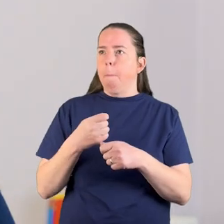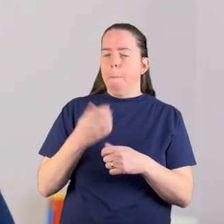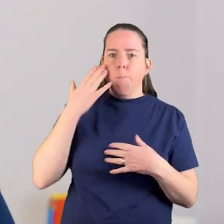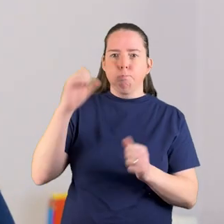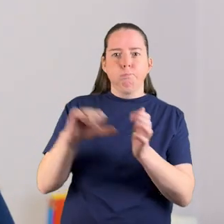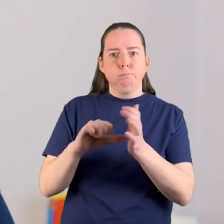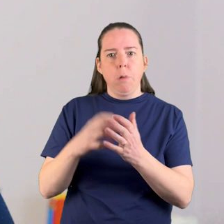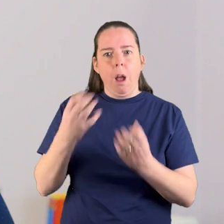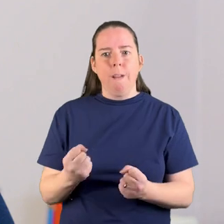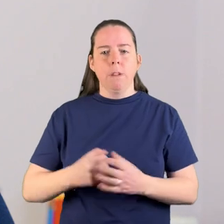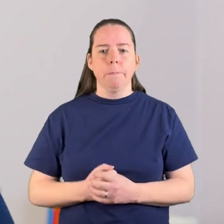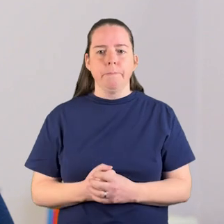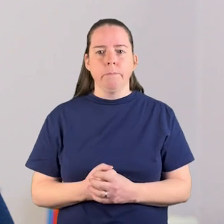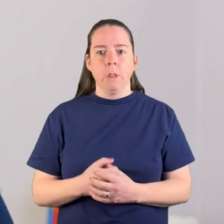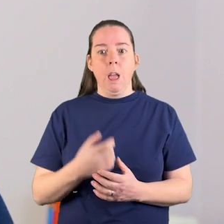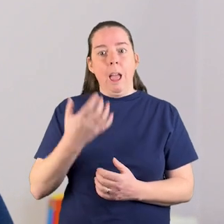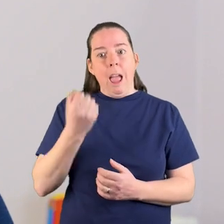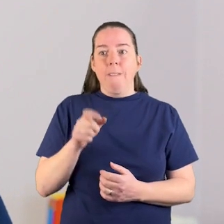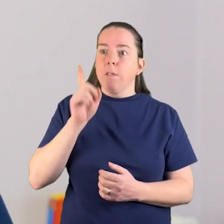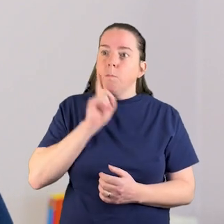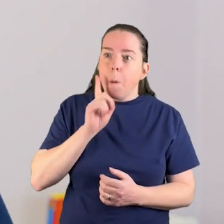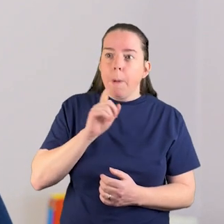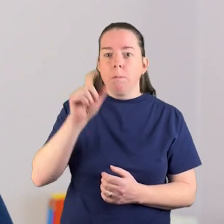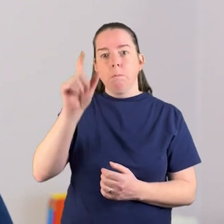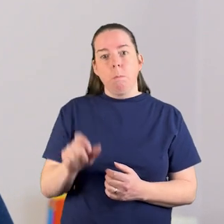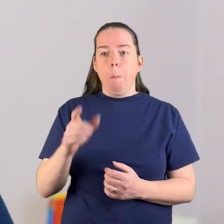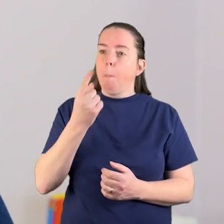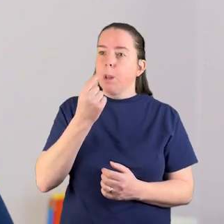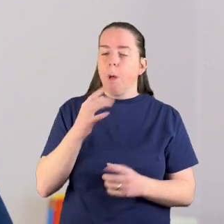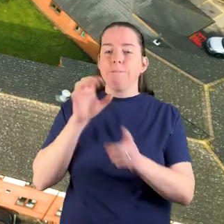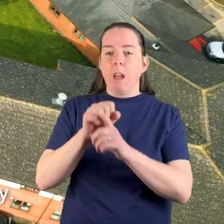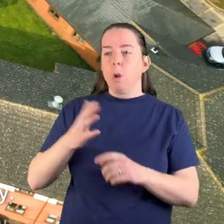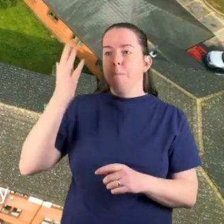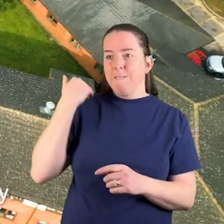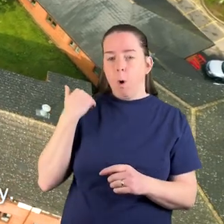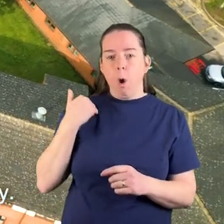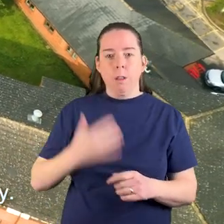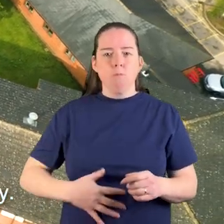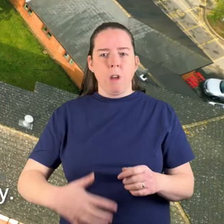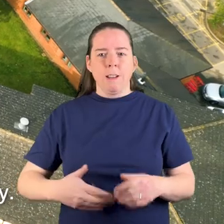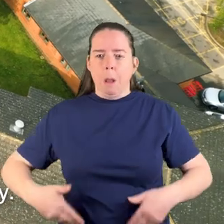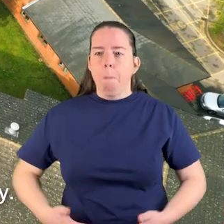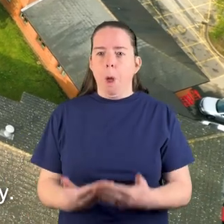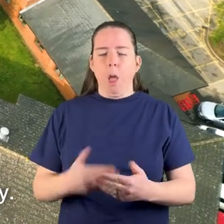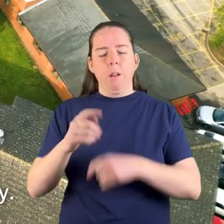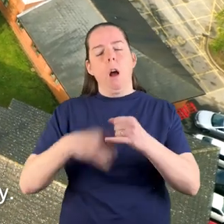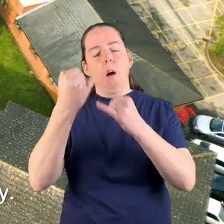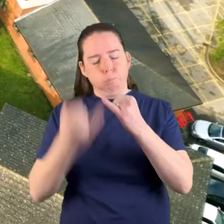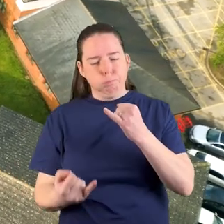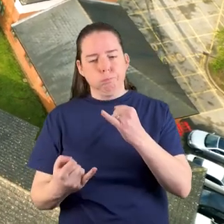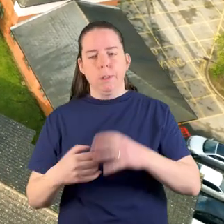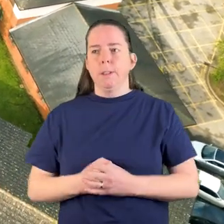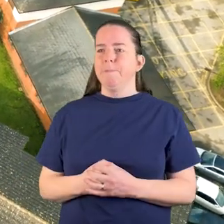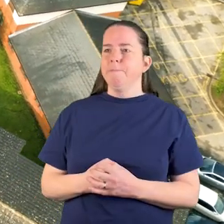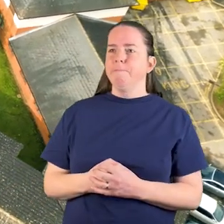We have women who may have already had a previous mental health diagnosis and this has got worse since having a baby.